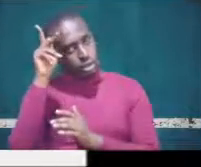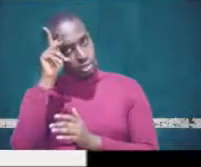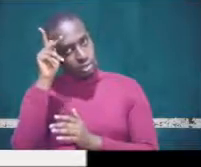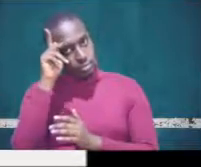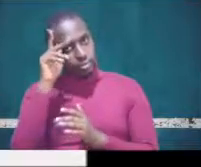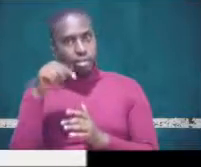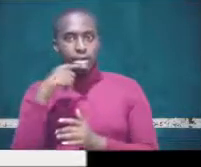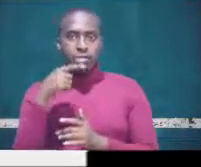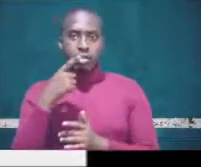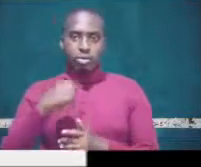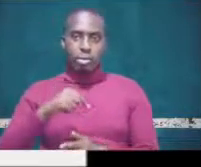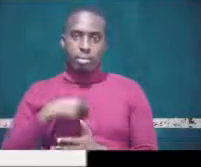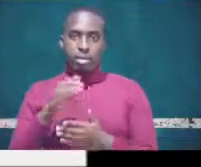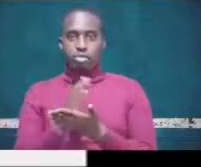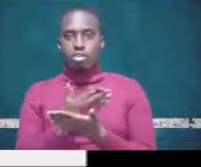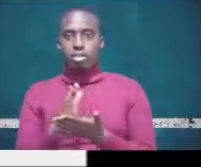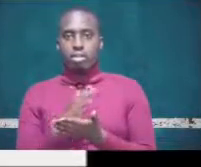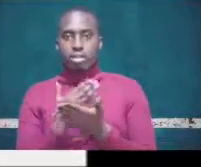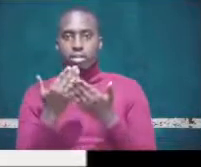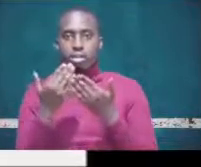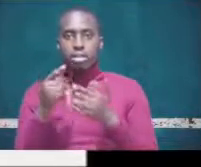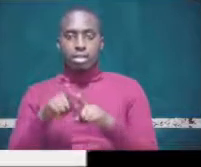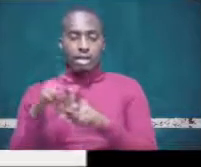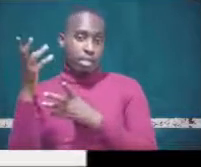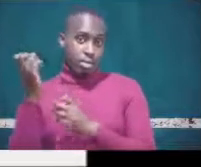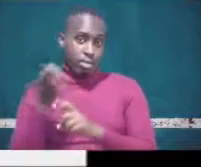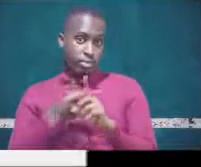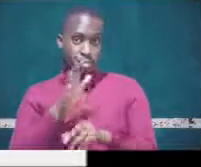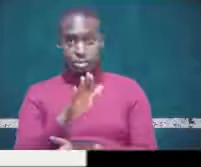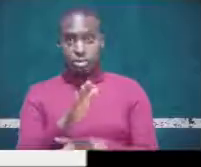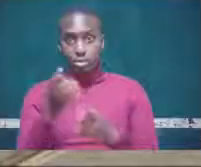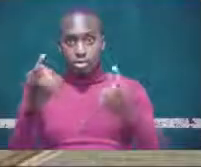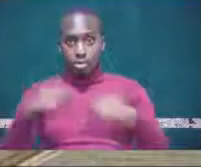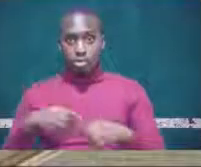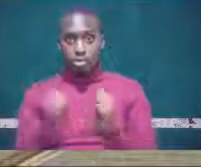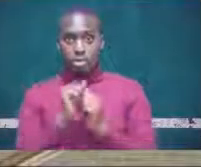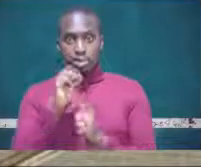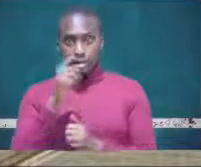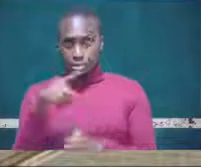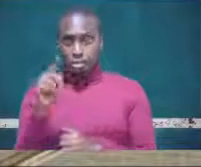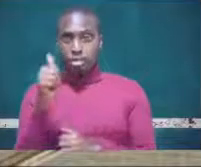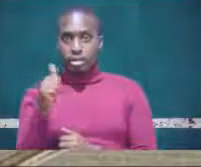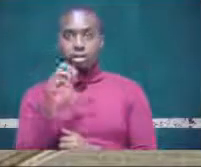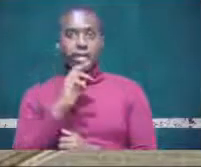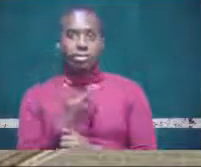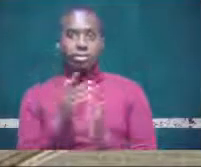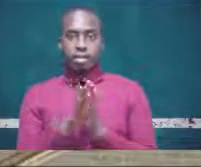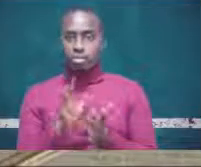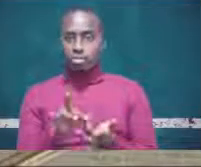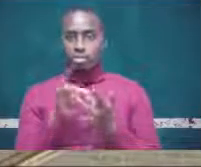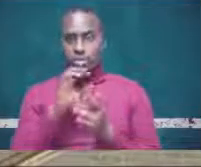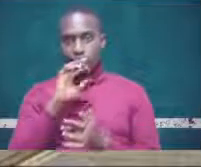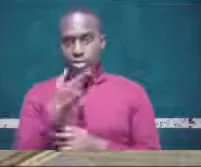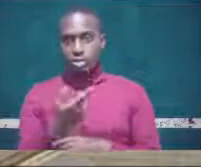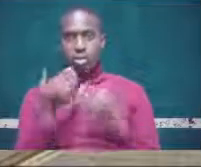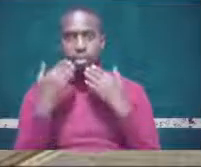on our lesson that we have shared. So I expect you to come up with the right answers, with the right solutions